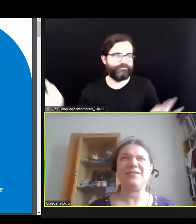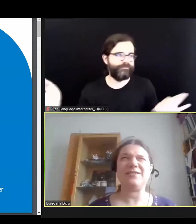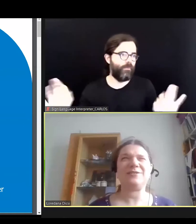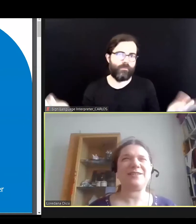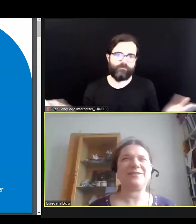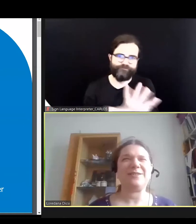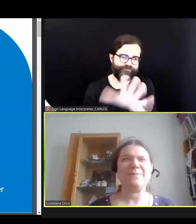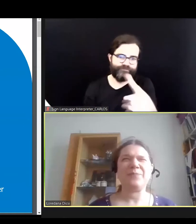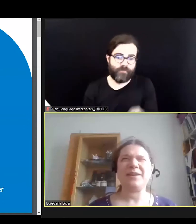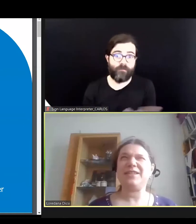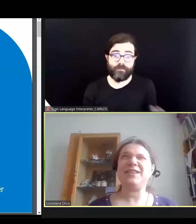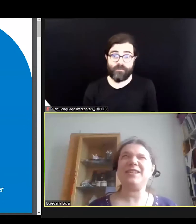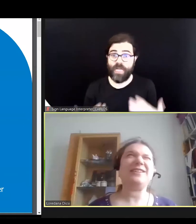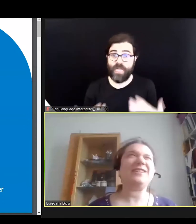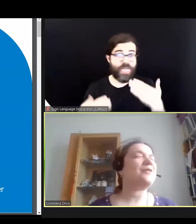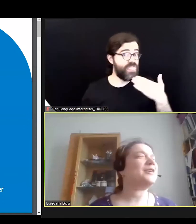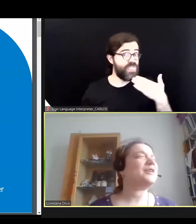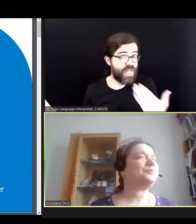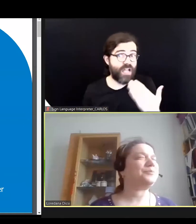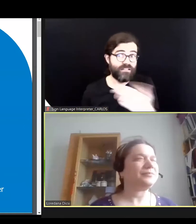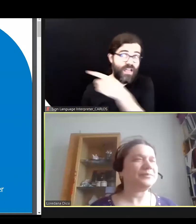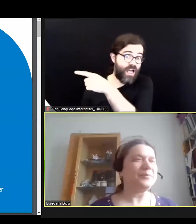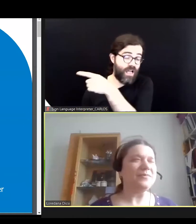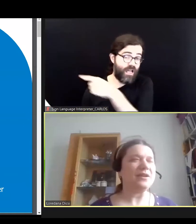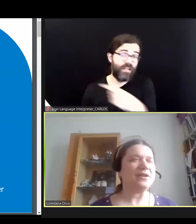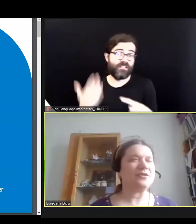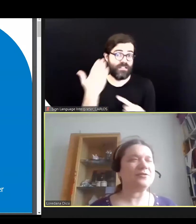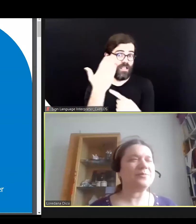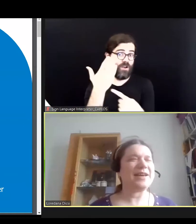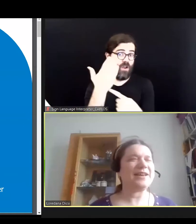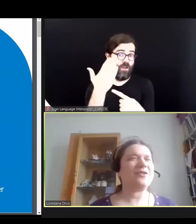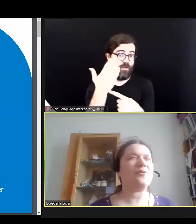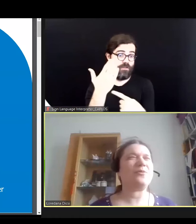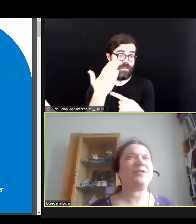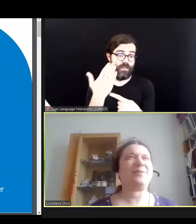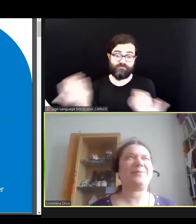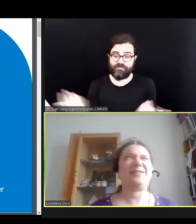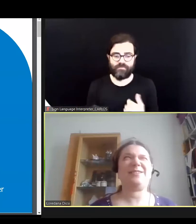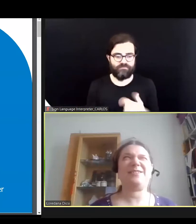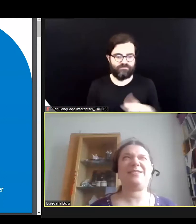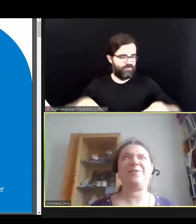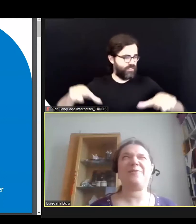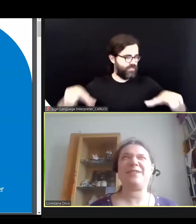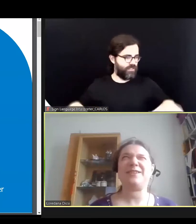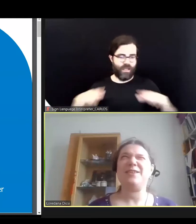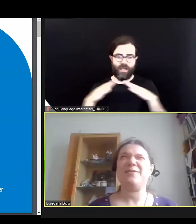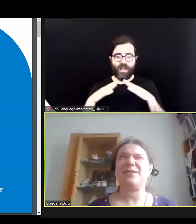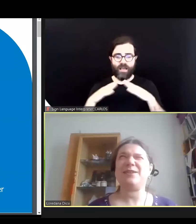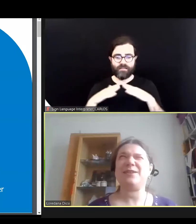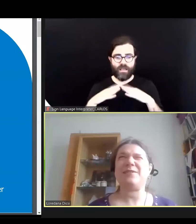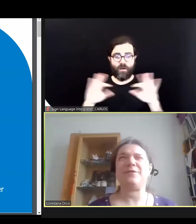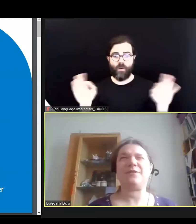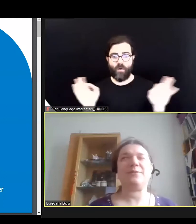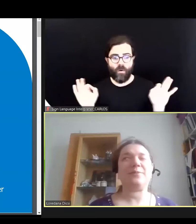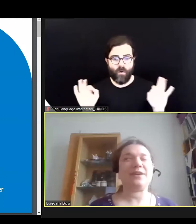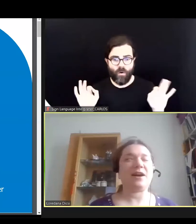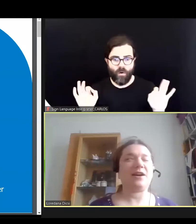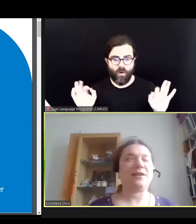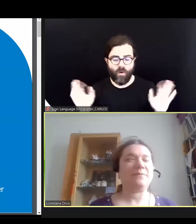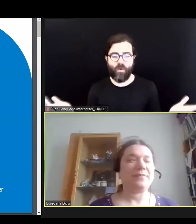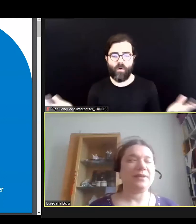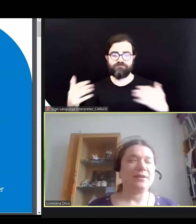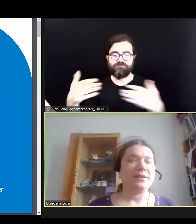here together, sitting in our room at home or in an office, wherever we